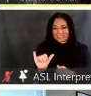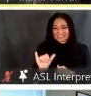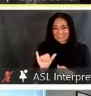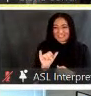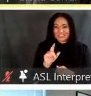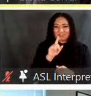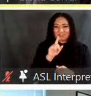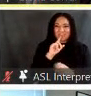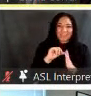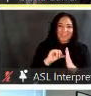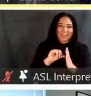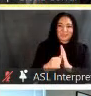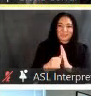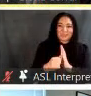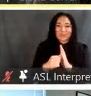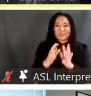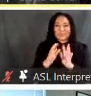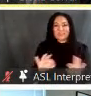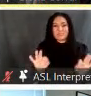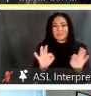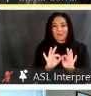the importance of